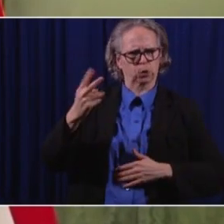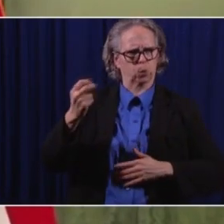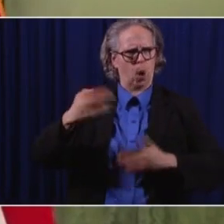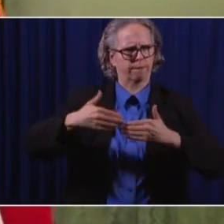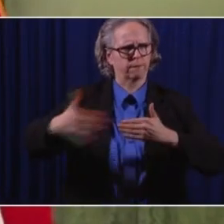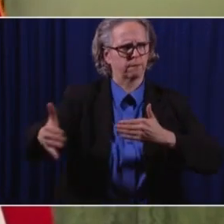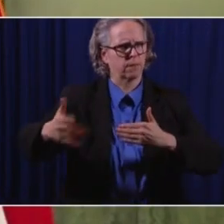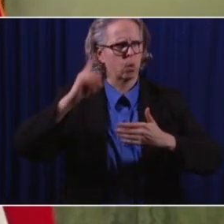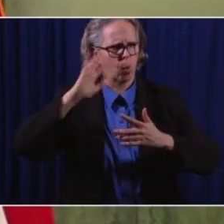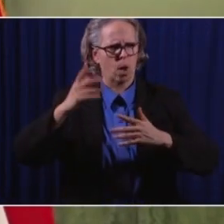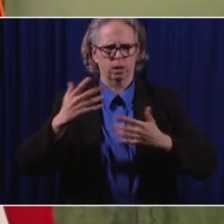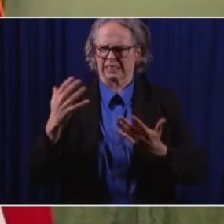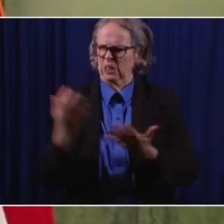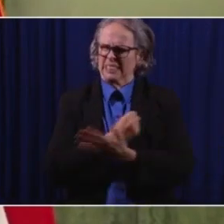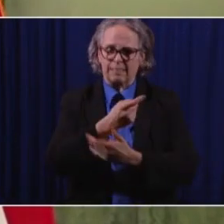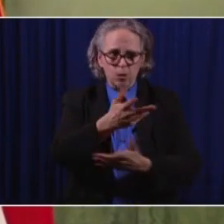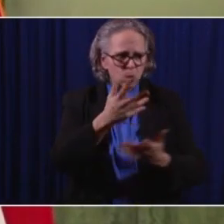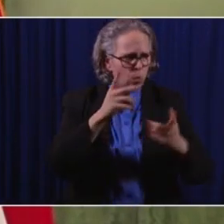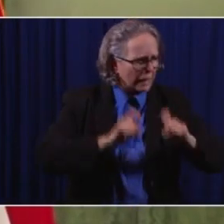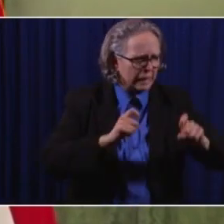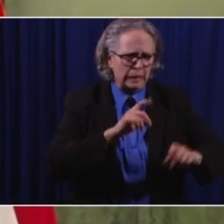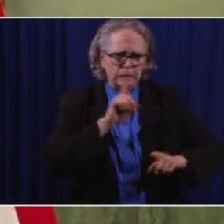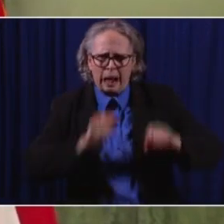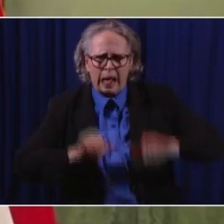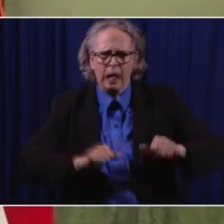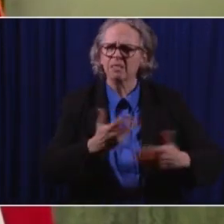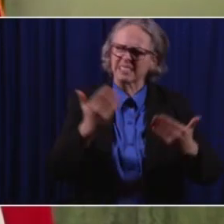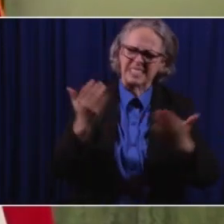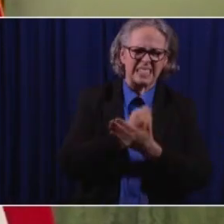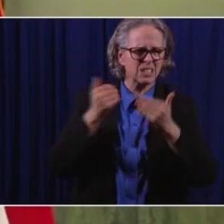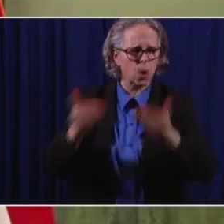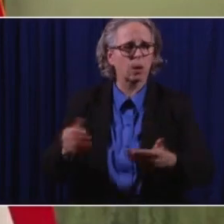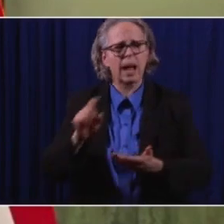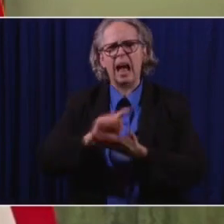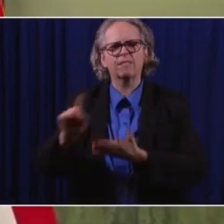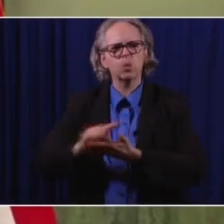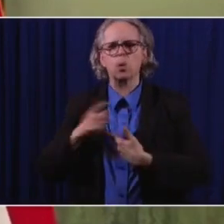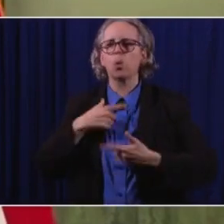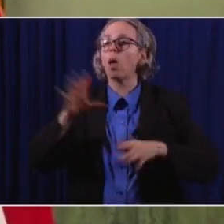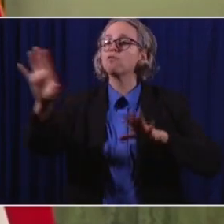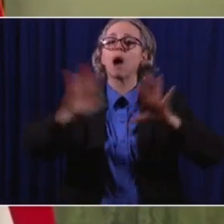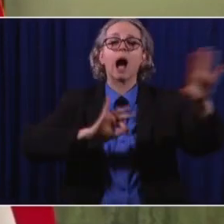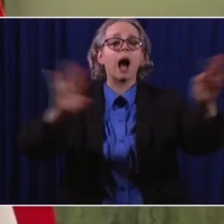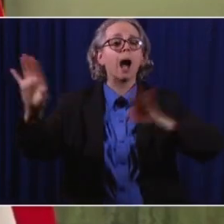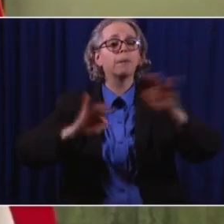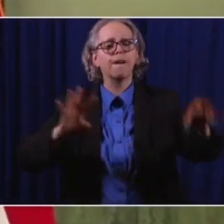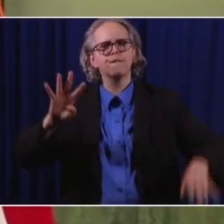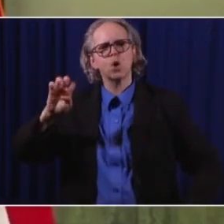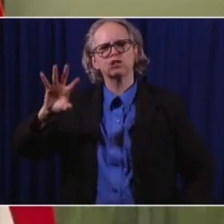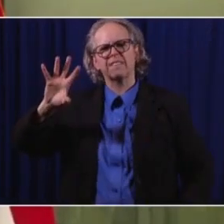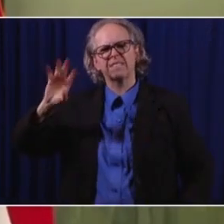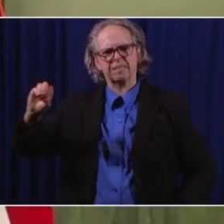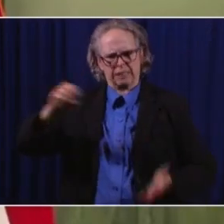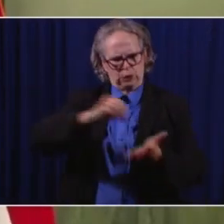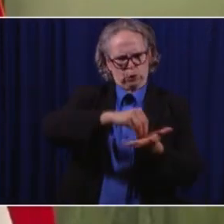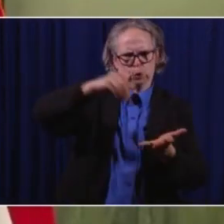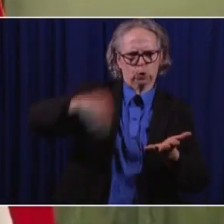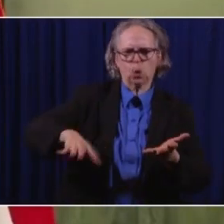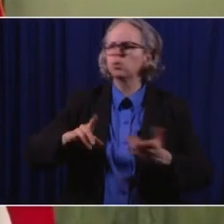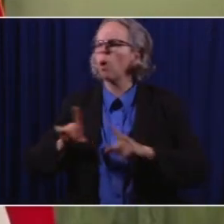get tested. Each week, 450 students will be randomly selected for testing. The City of Kent Health Department officials